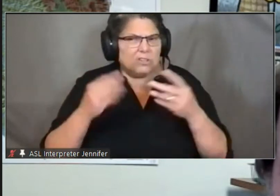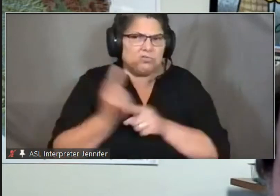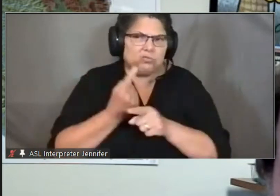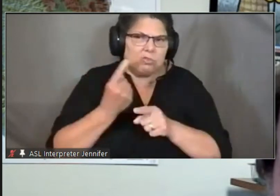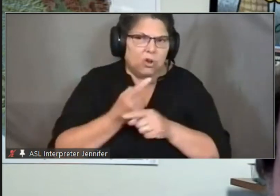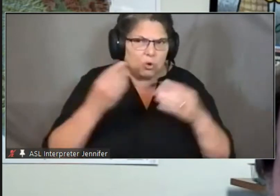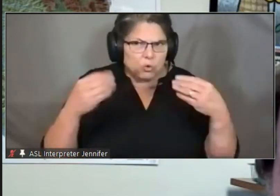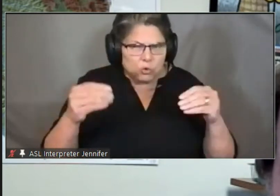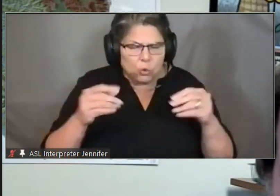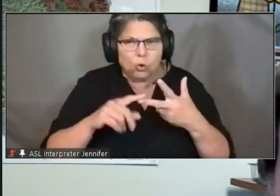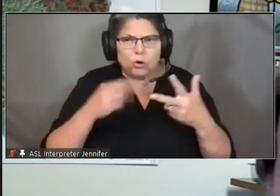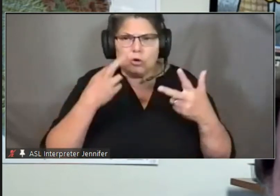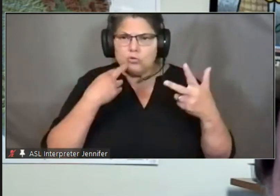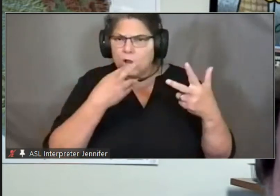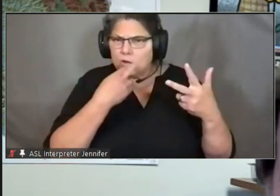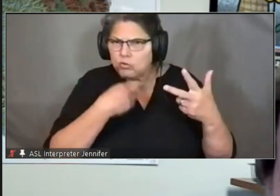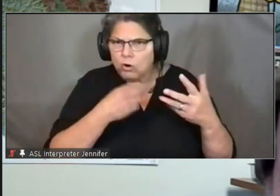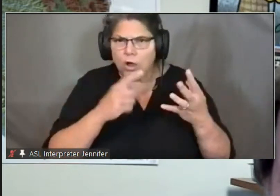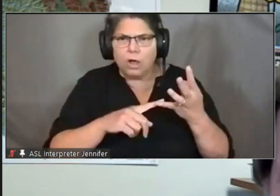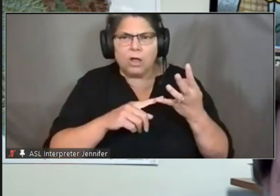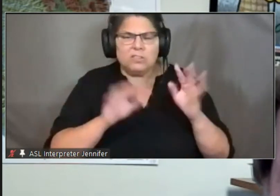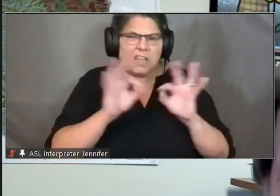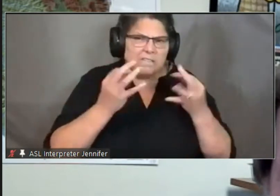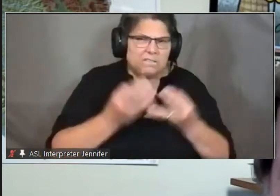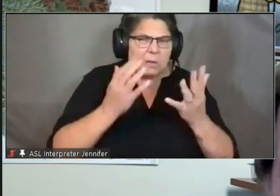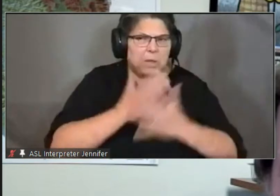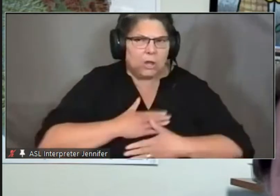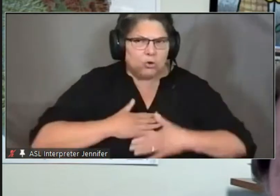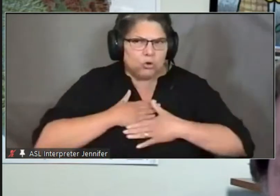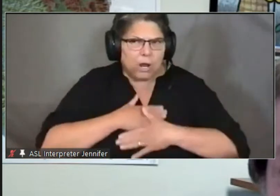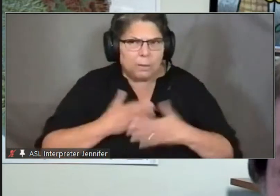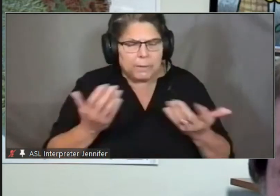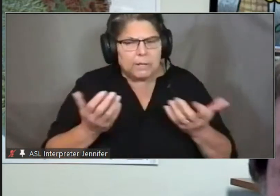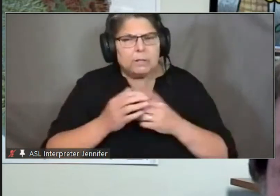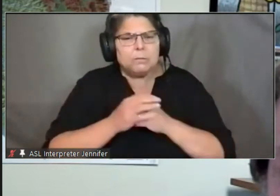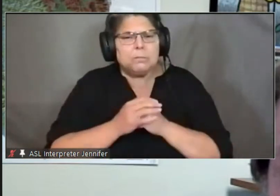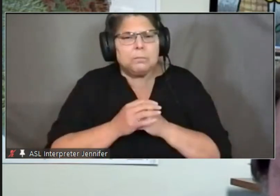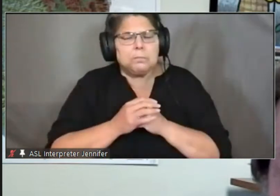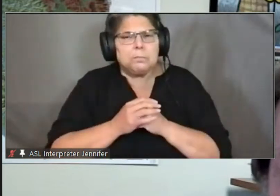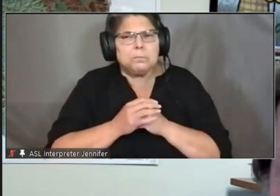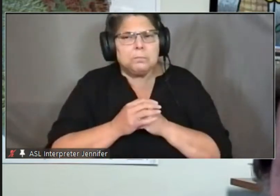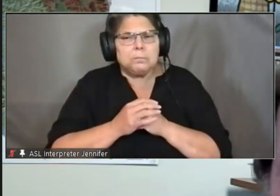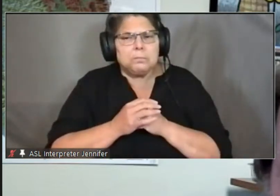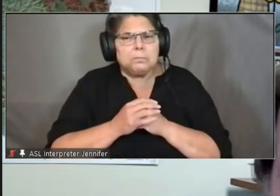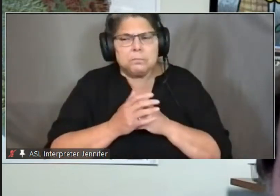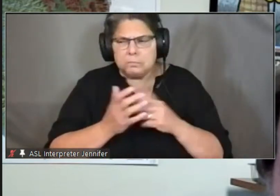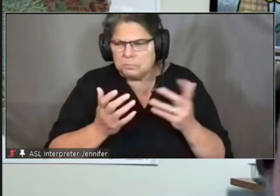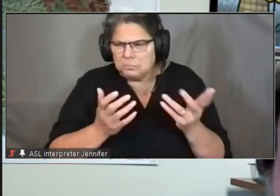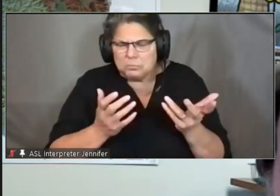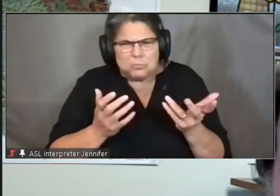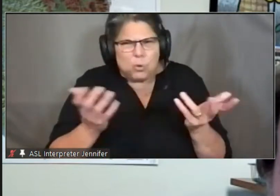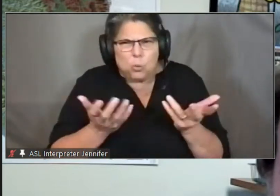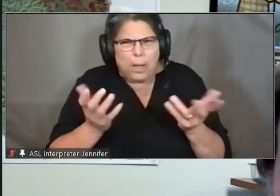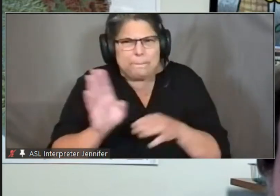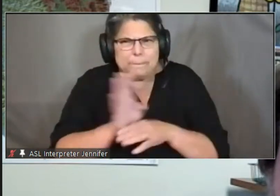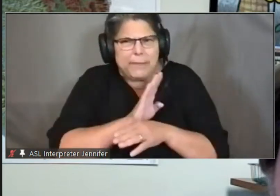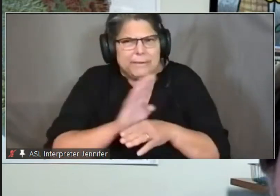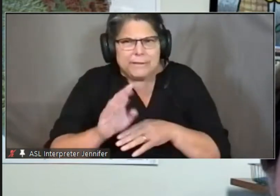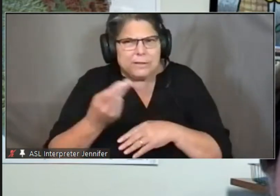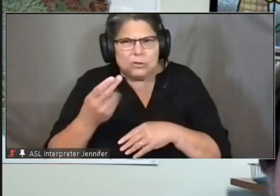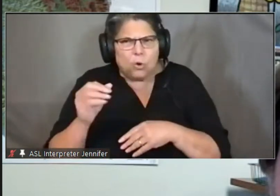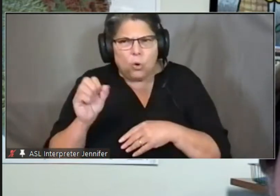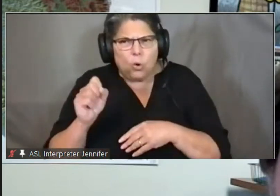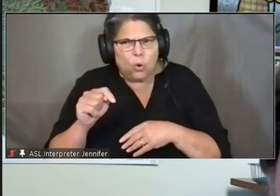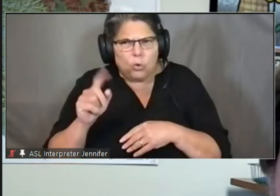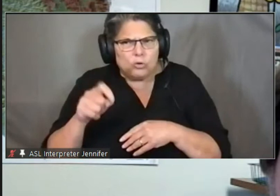stores, restaurants, family entertainment. So, what are businesses and hosts to do